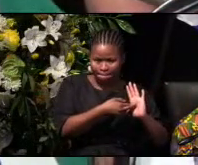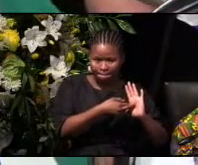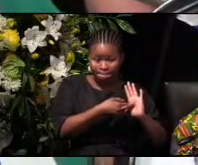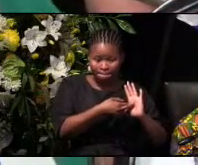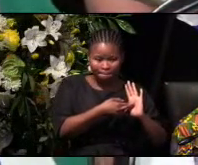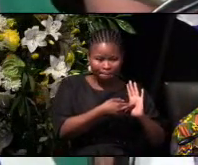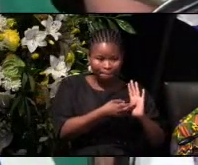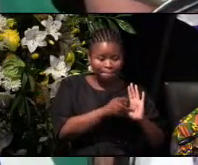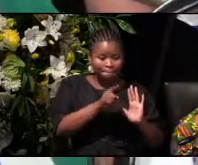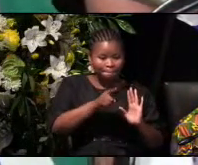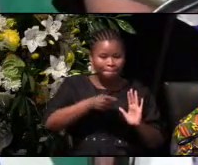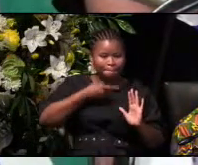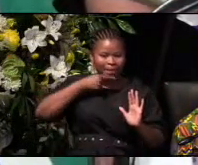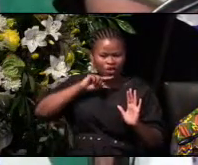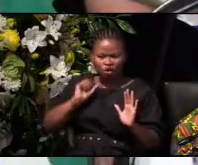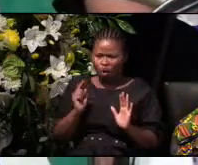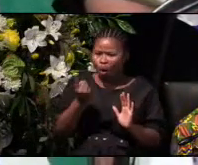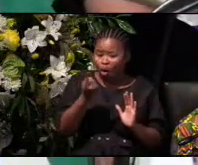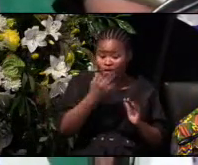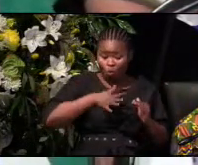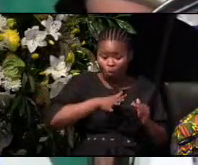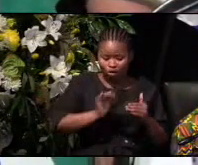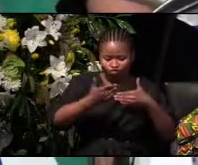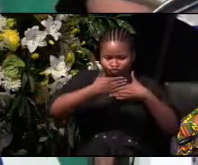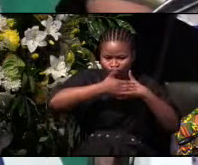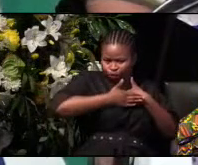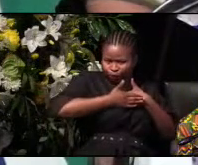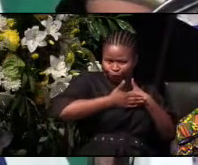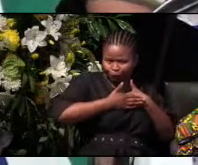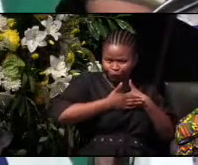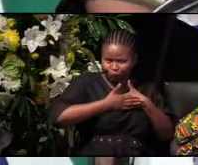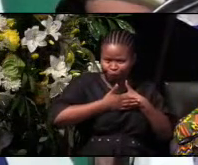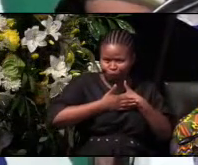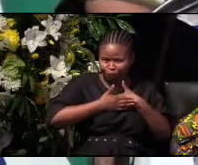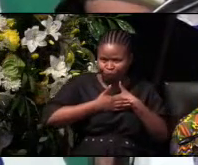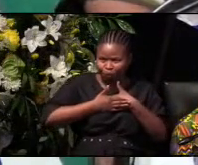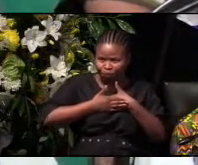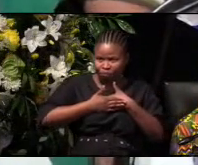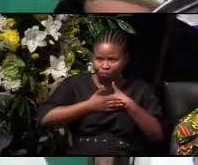but in the midst of all these things I want to close by saying